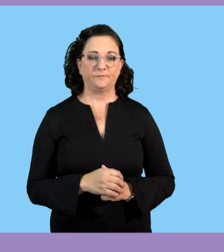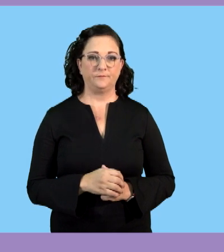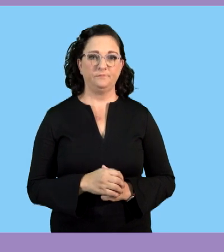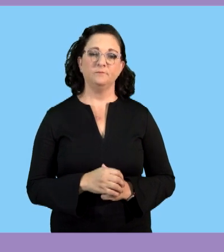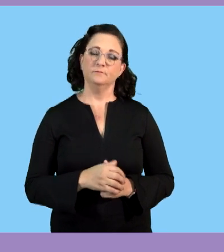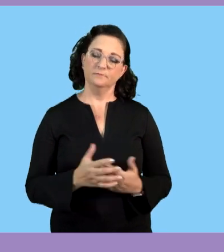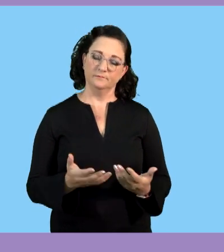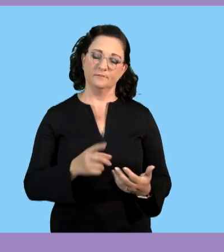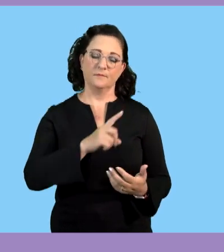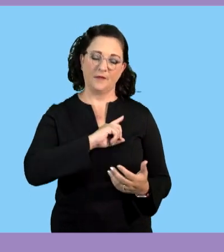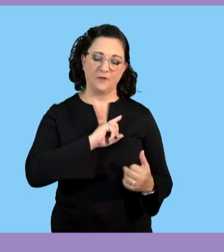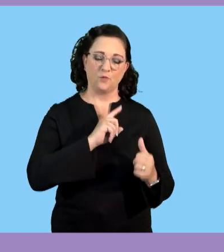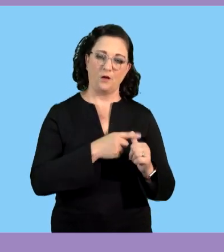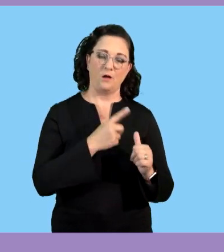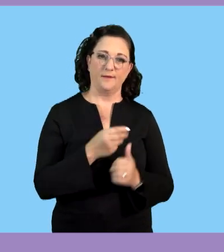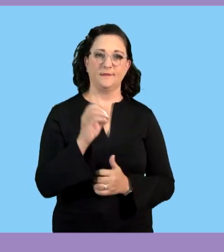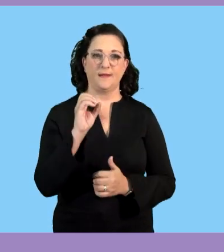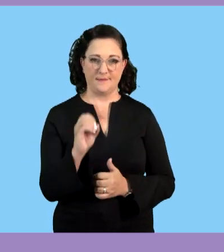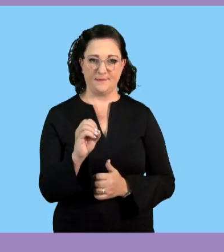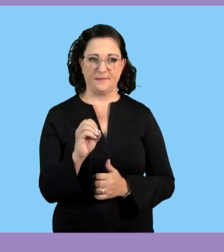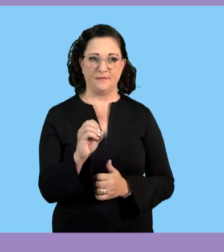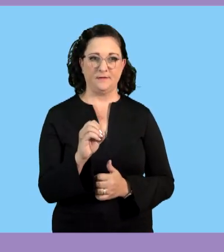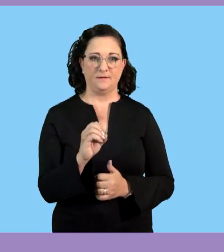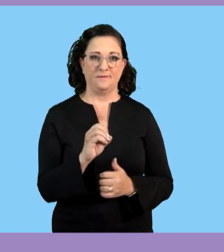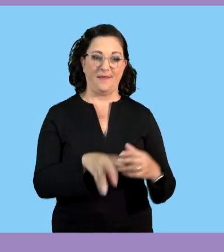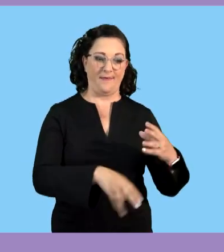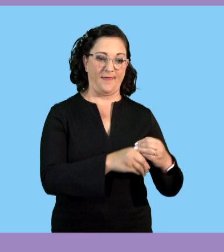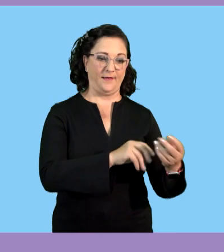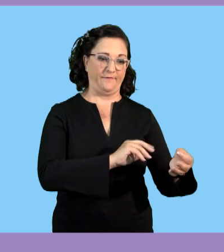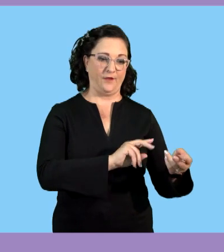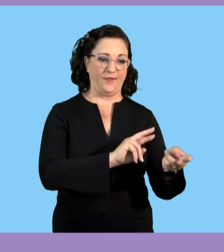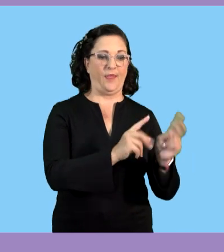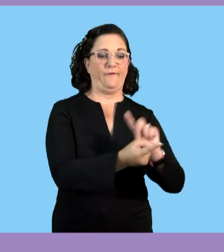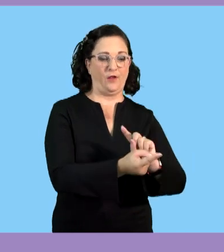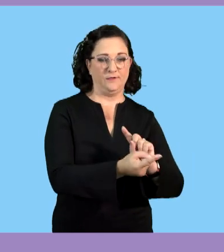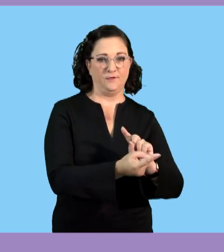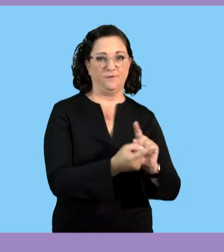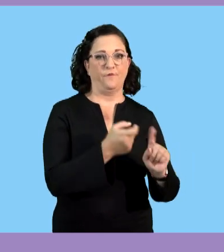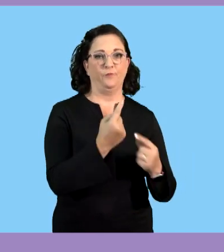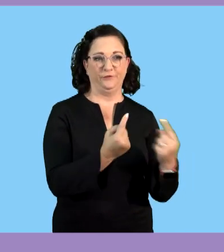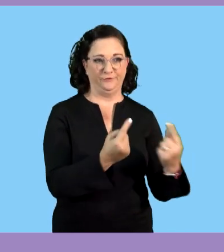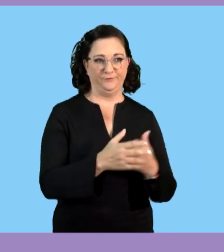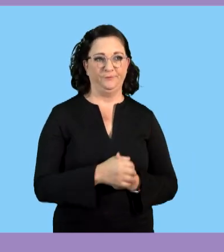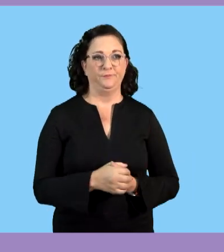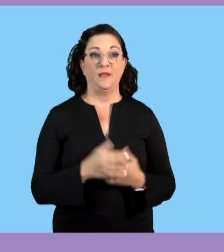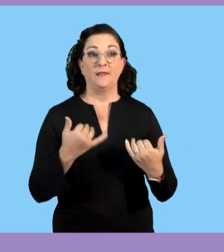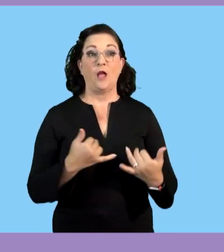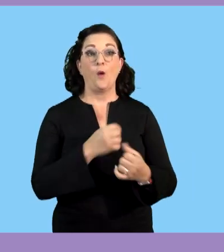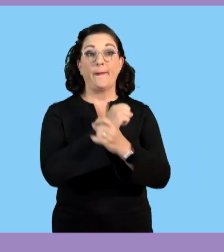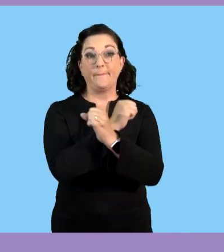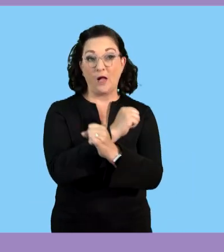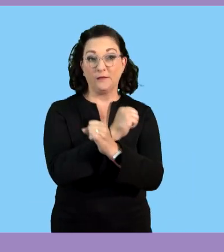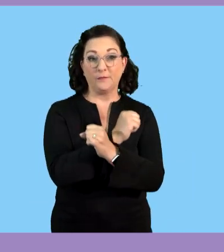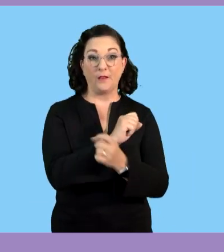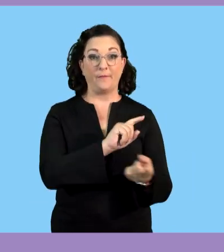be our 0, which means they are additive inverses of each other. What about the multiplicative inverse?